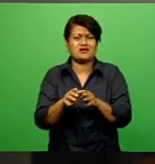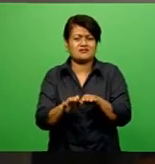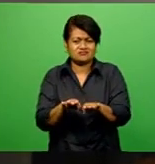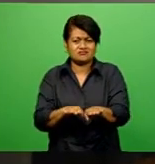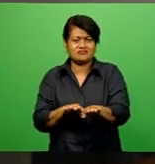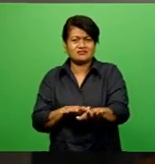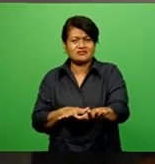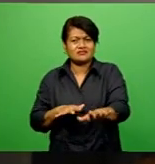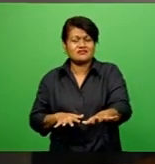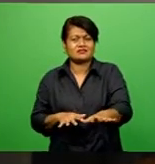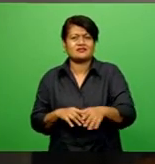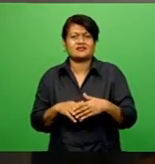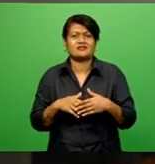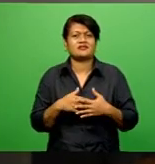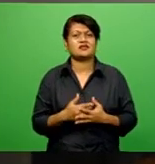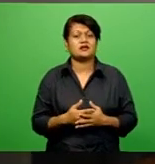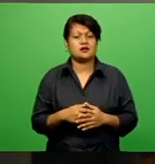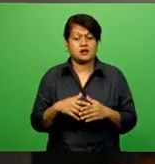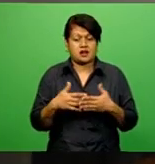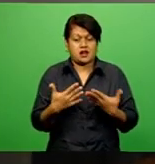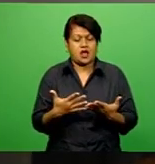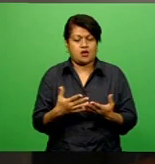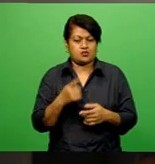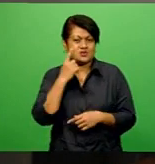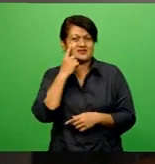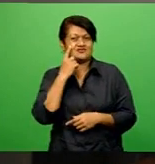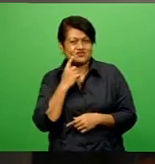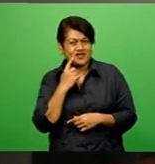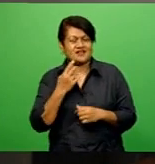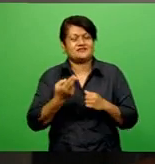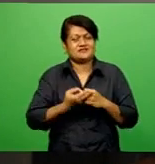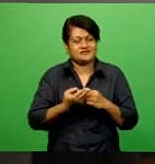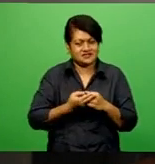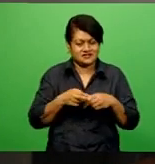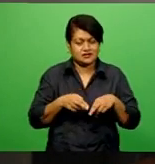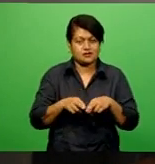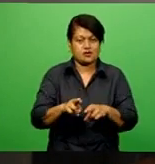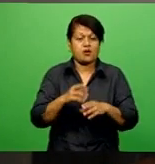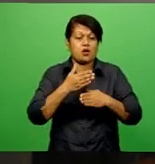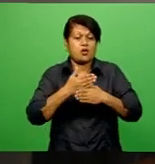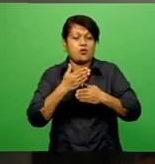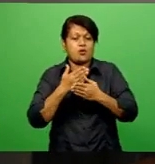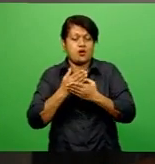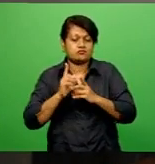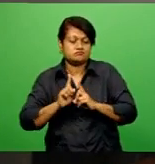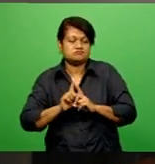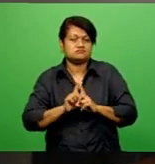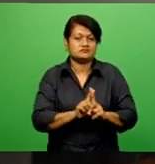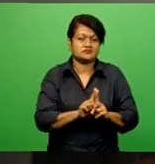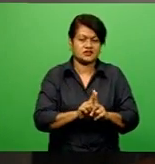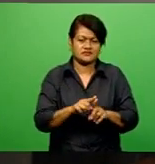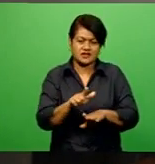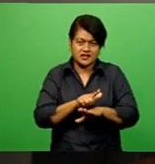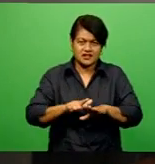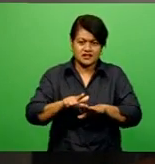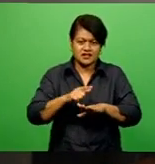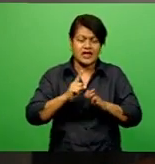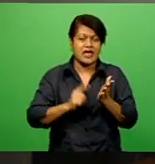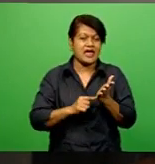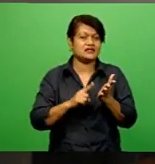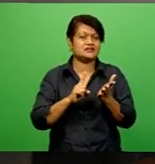of getting the road surface right, and then we'll work together with the Land Transport Authority and